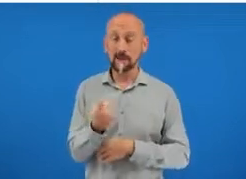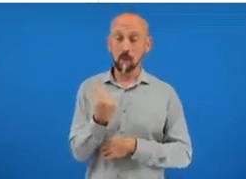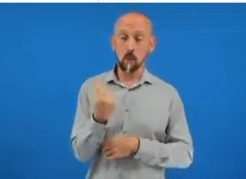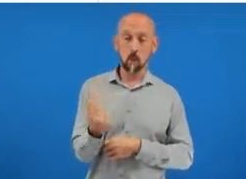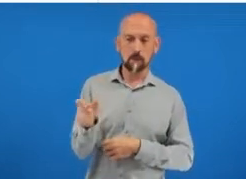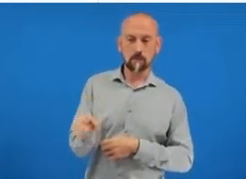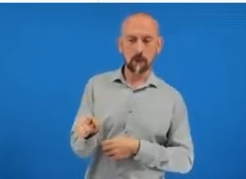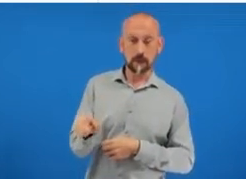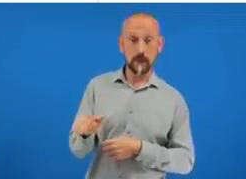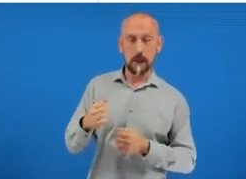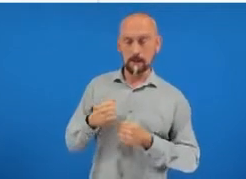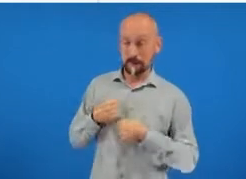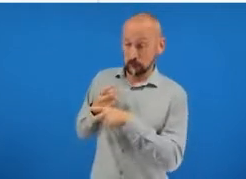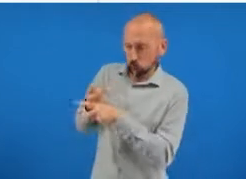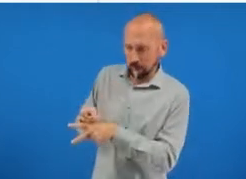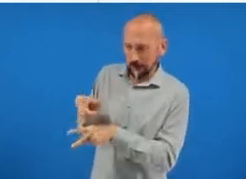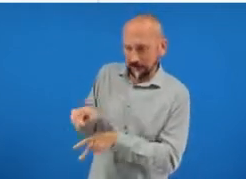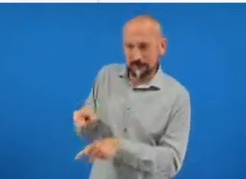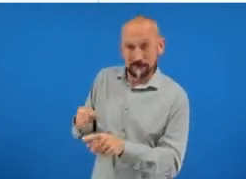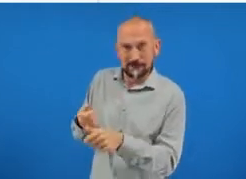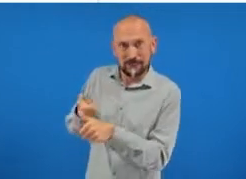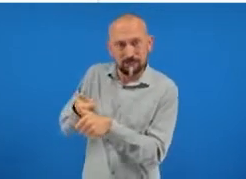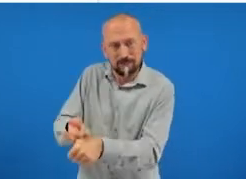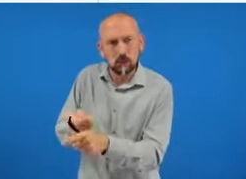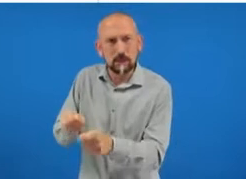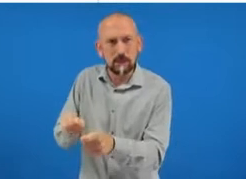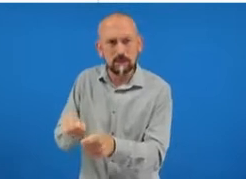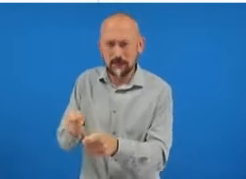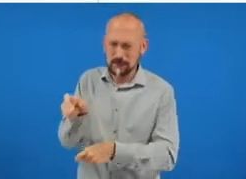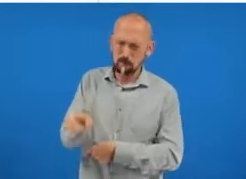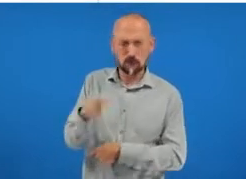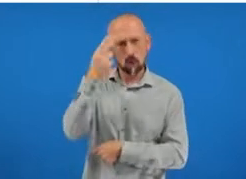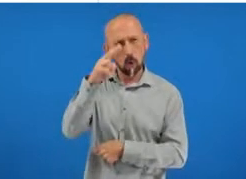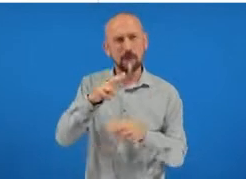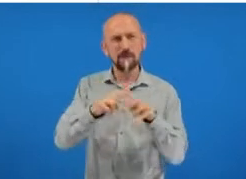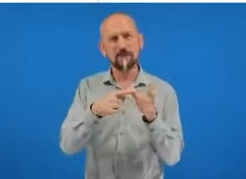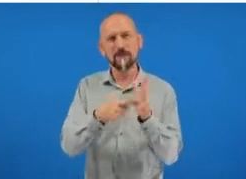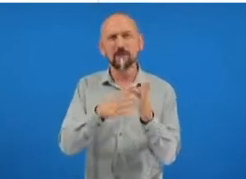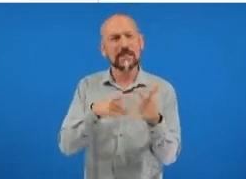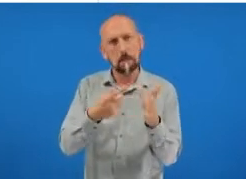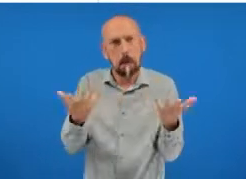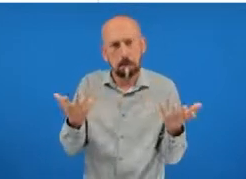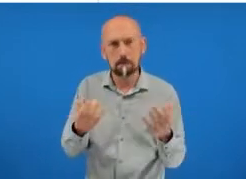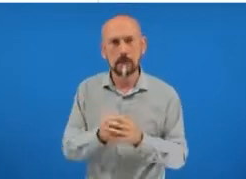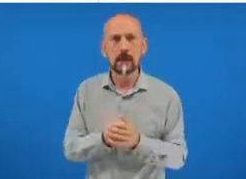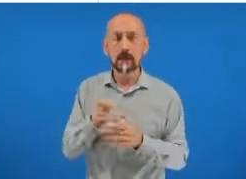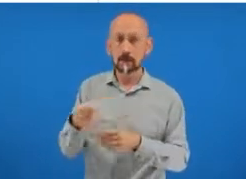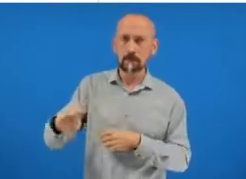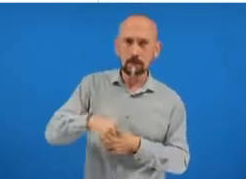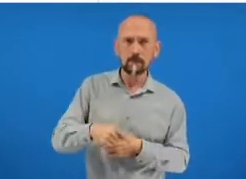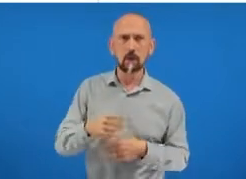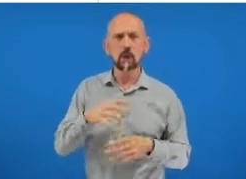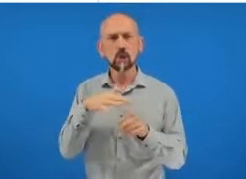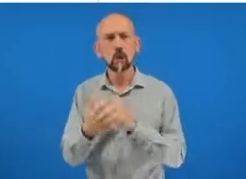her Fatima. So Fatima was having cognitive therapy for social anxiety, and she had a number of key fears that she and the therapist had